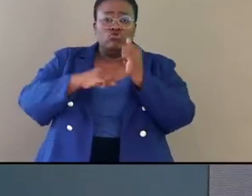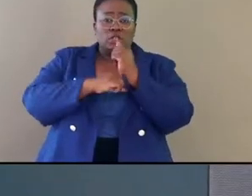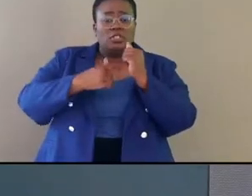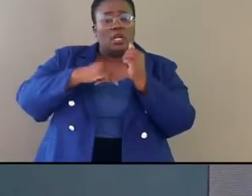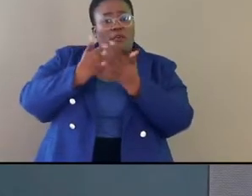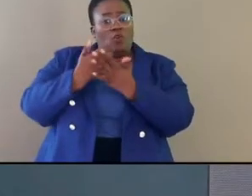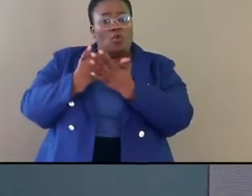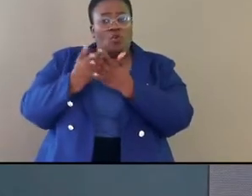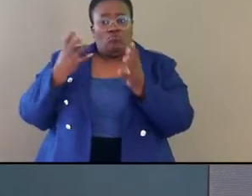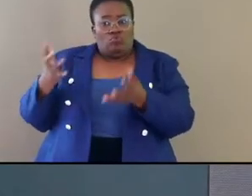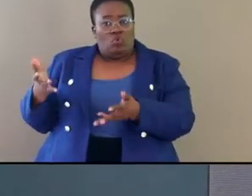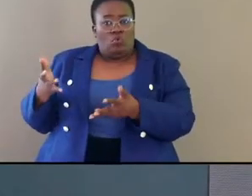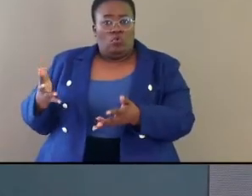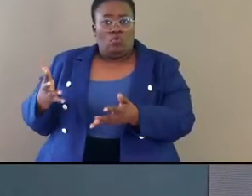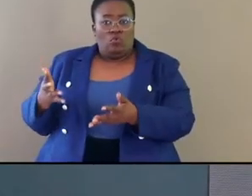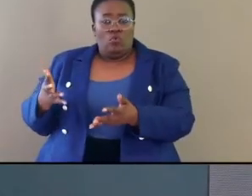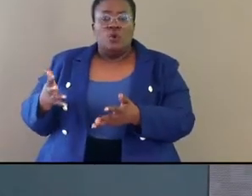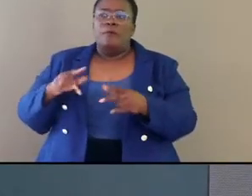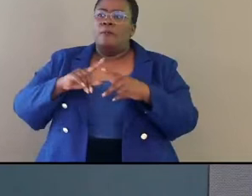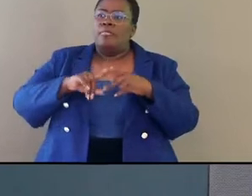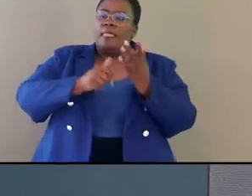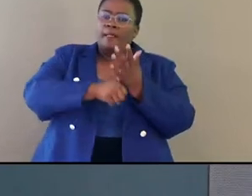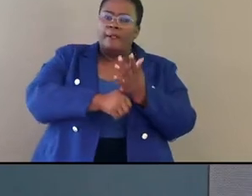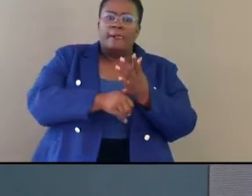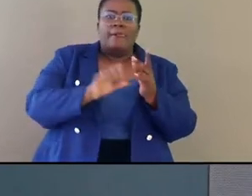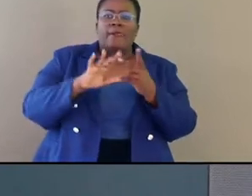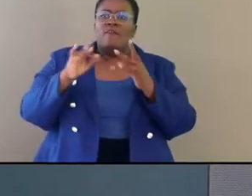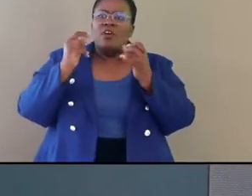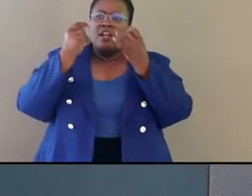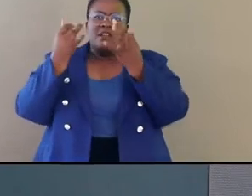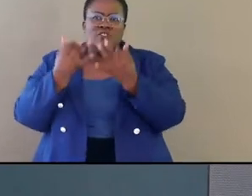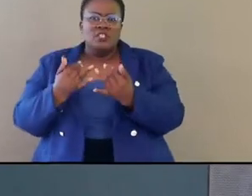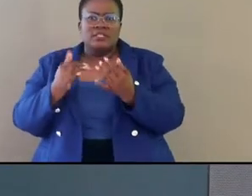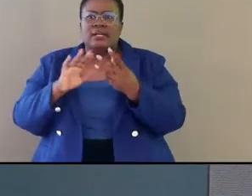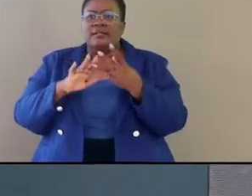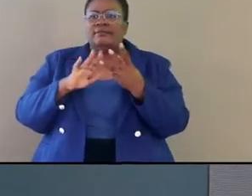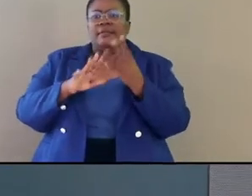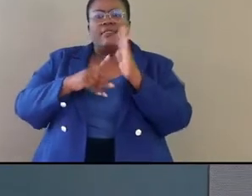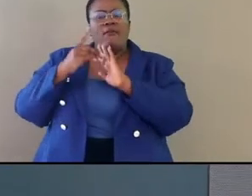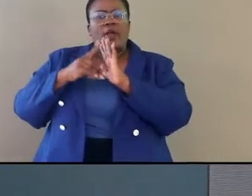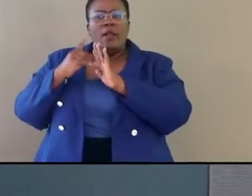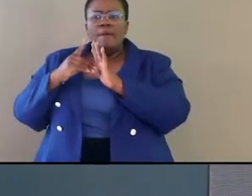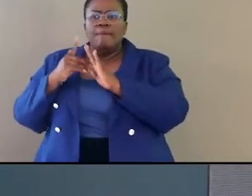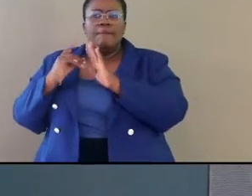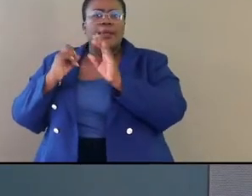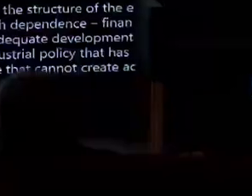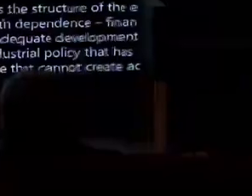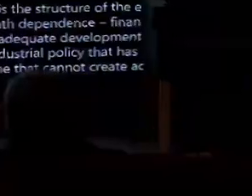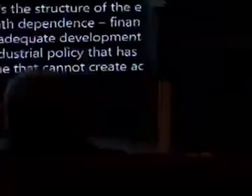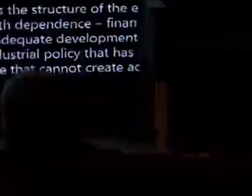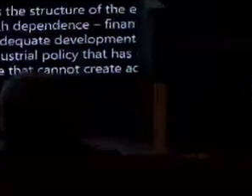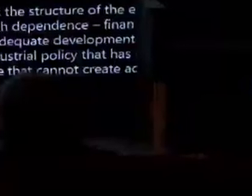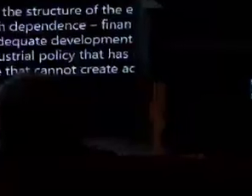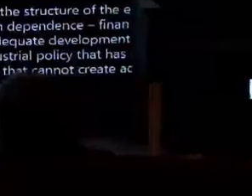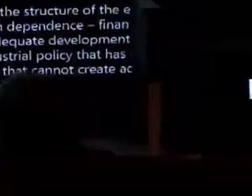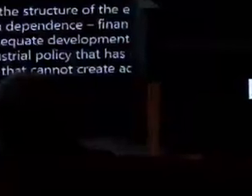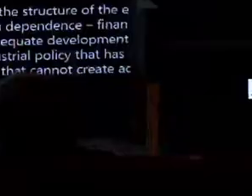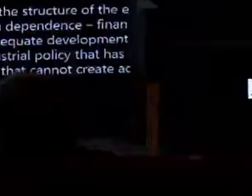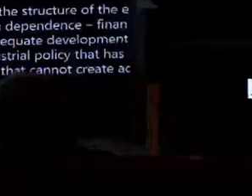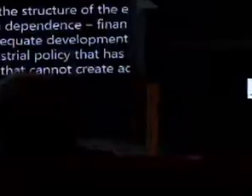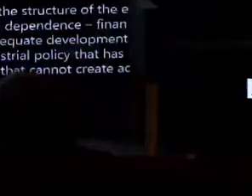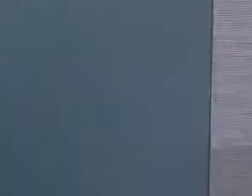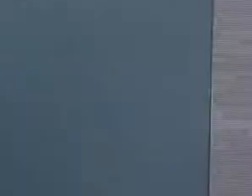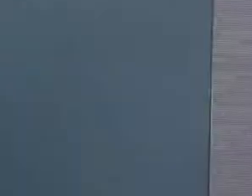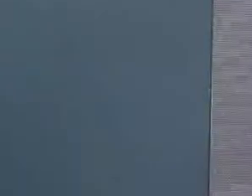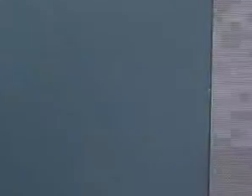economy the path dependence the financialization the inadequate development policies including industrial policy that